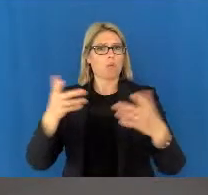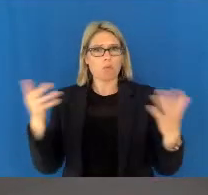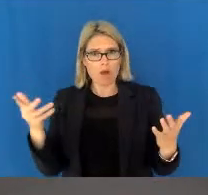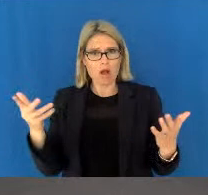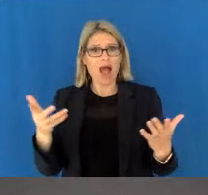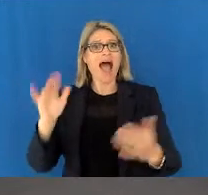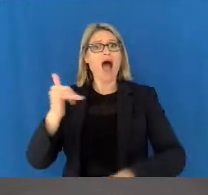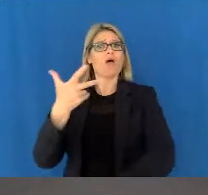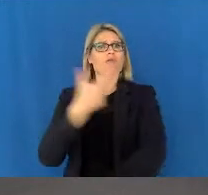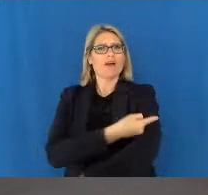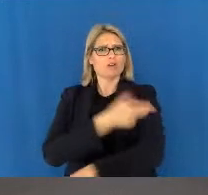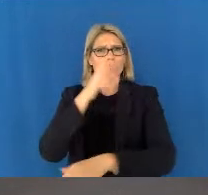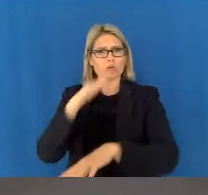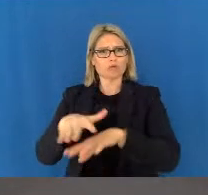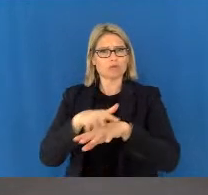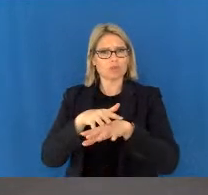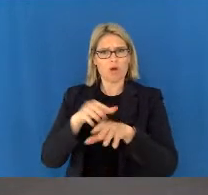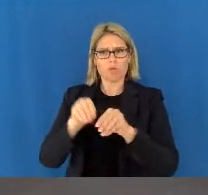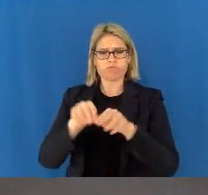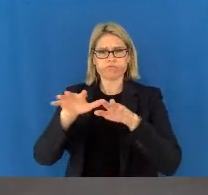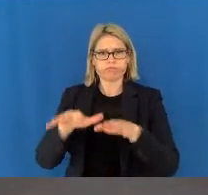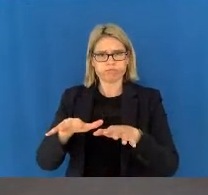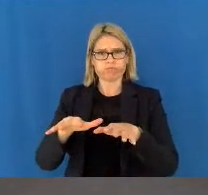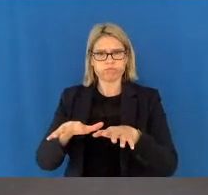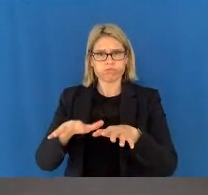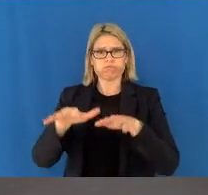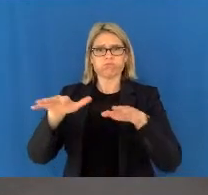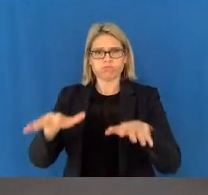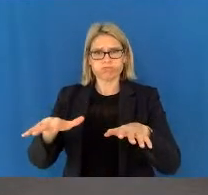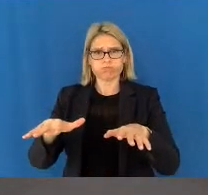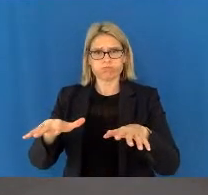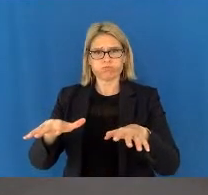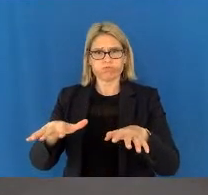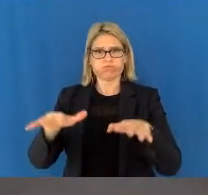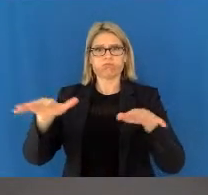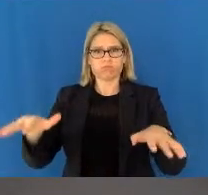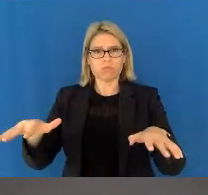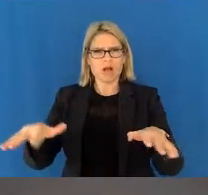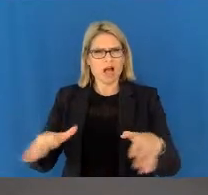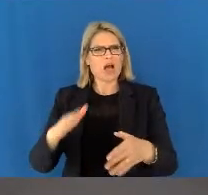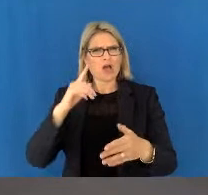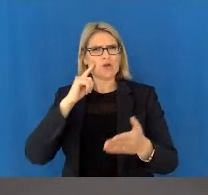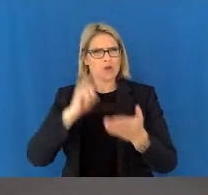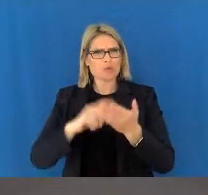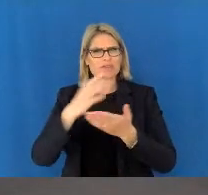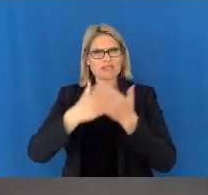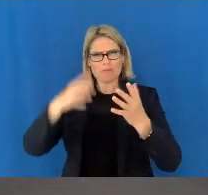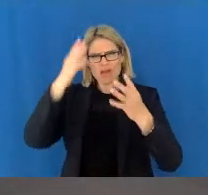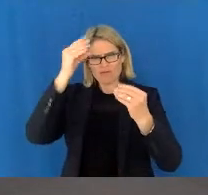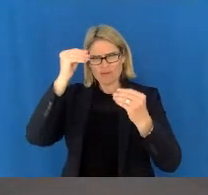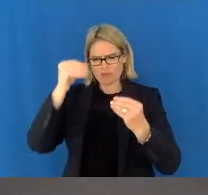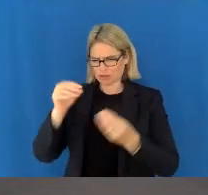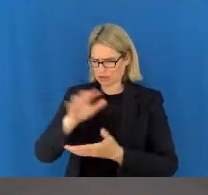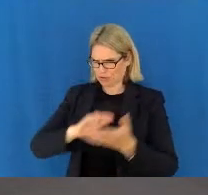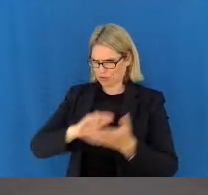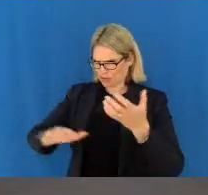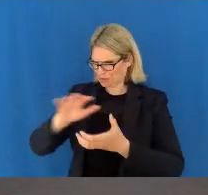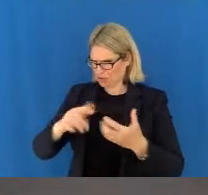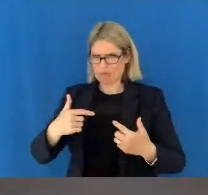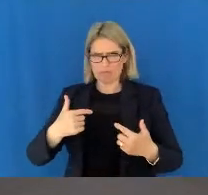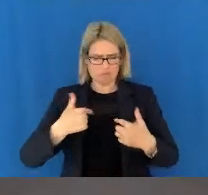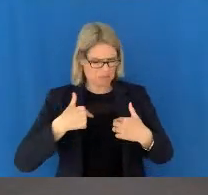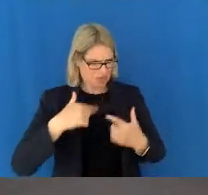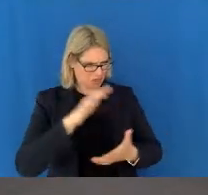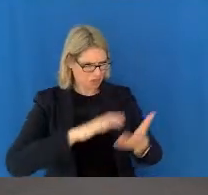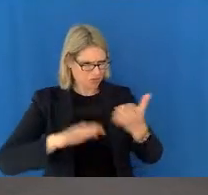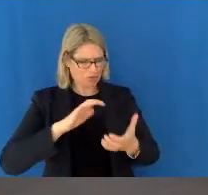slow the spread? There's lots of conflicting information out there. and I'm just confused. So we'll start with